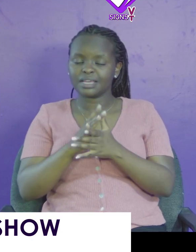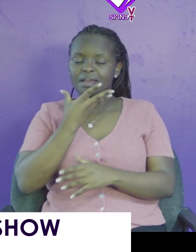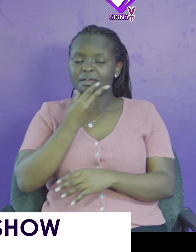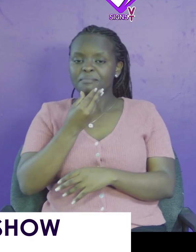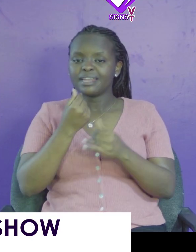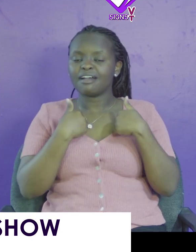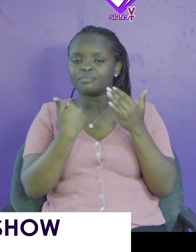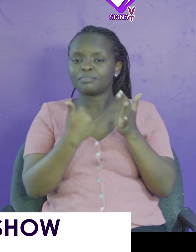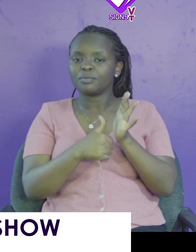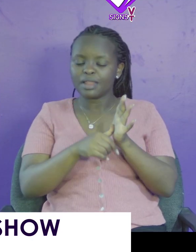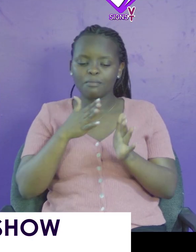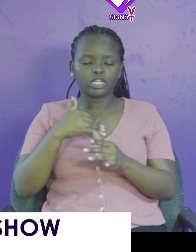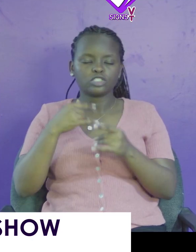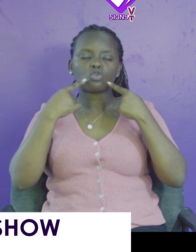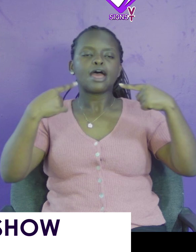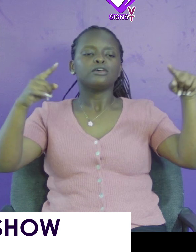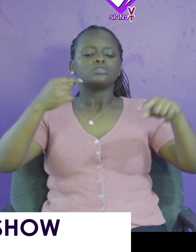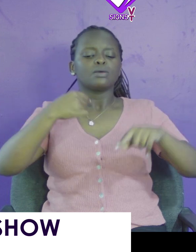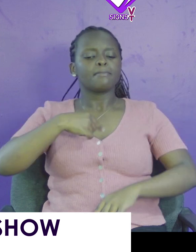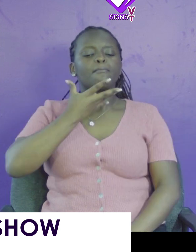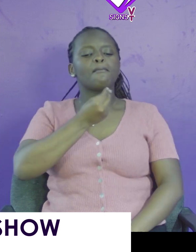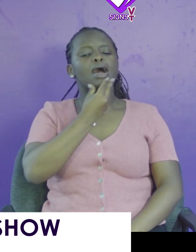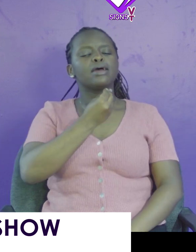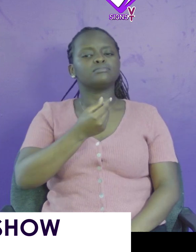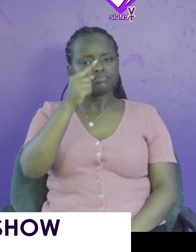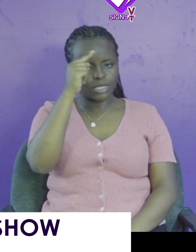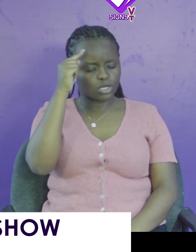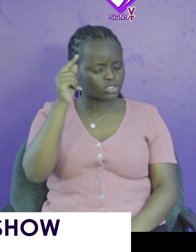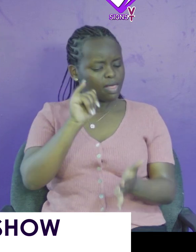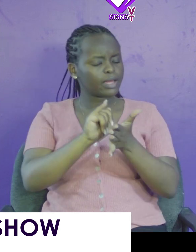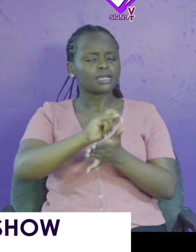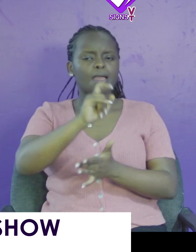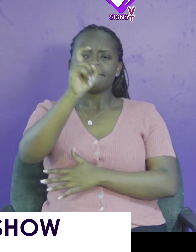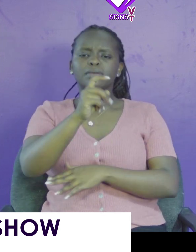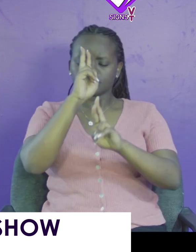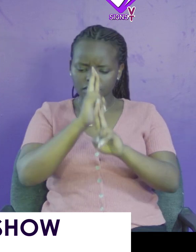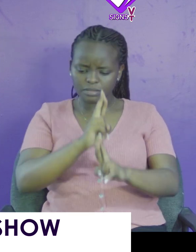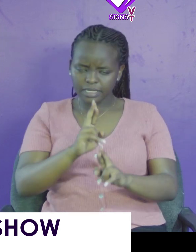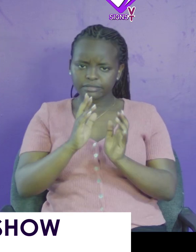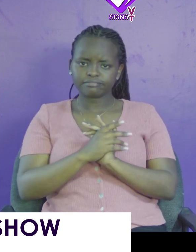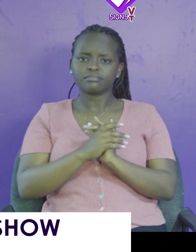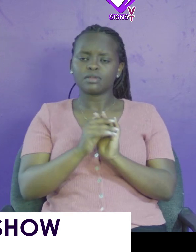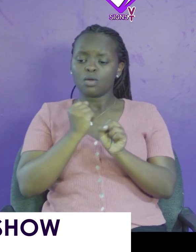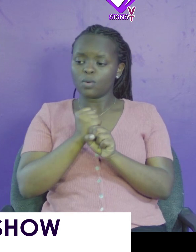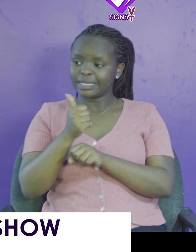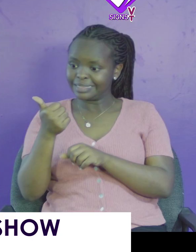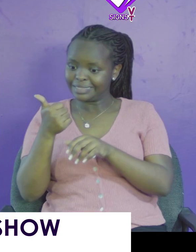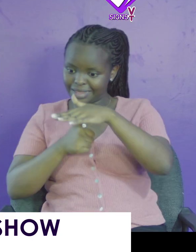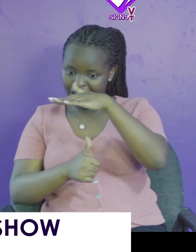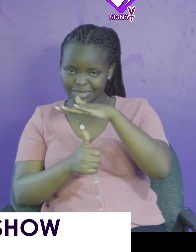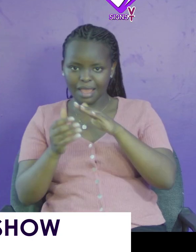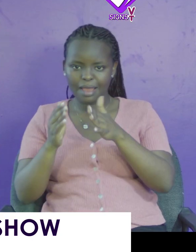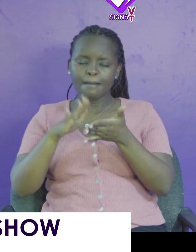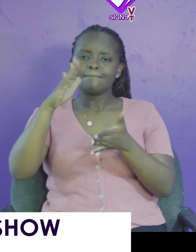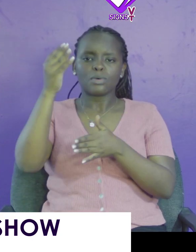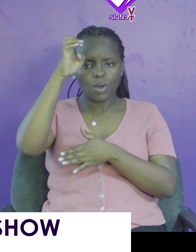Men will want to announce, I am man, so because of that, you are supposed to respect me. Even when this woman that you're working under, she's more learned, she's